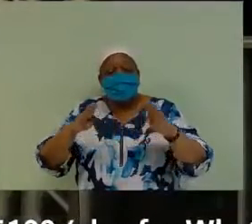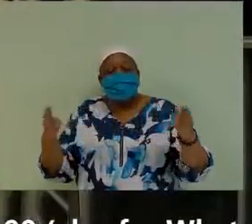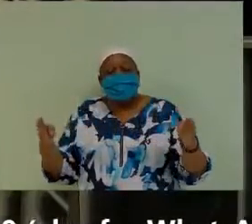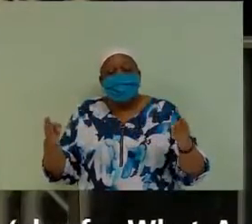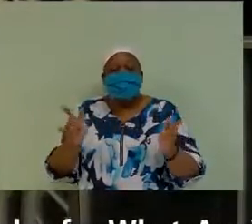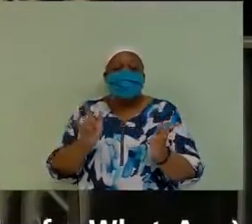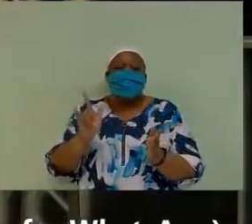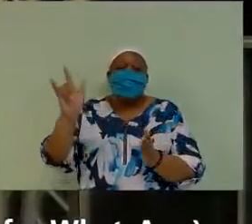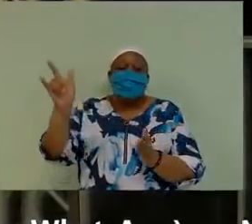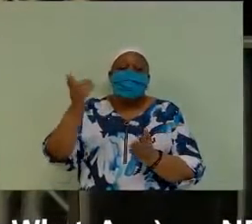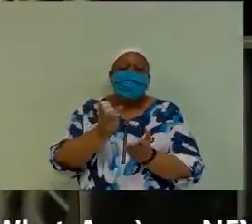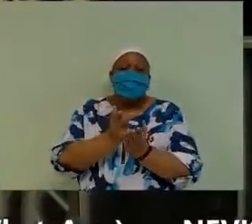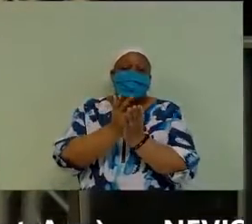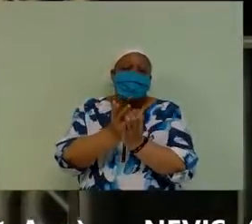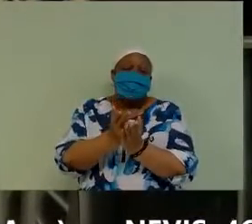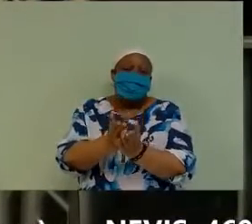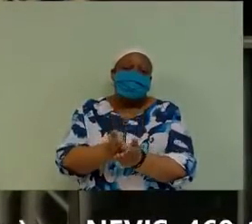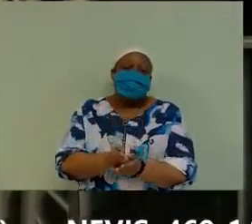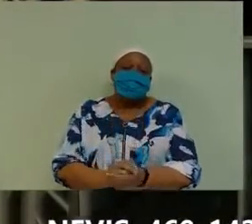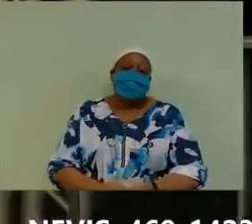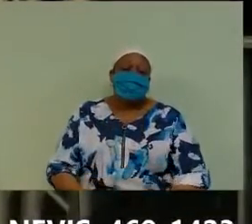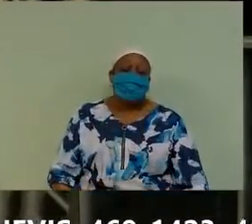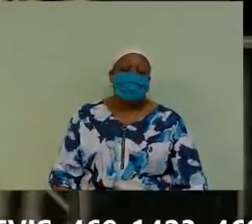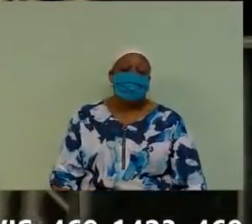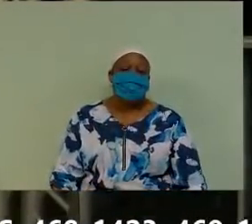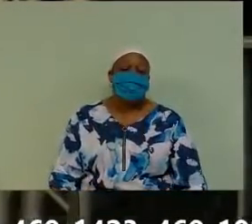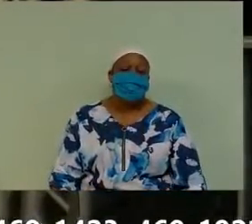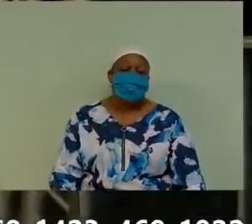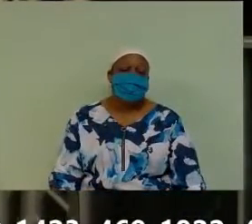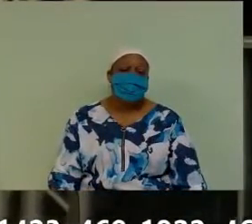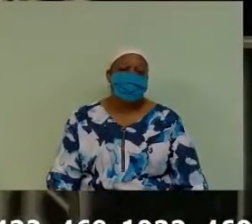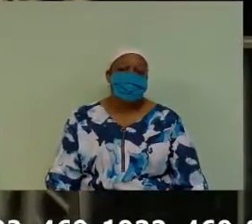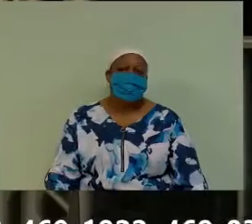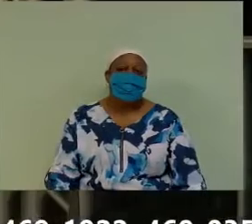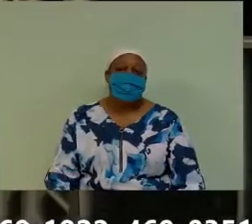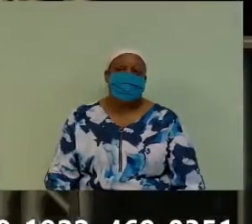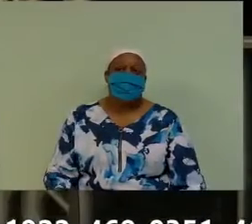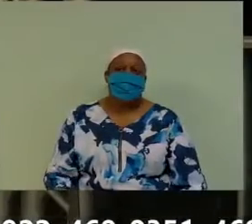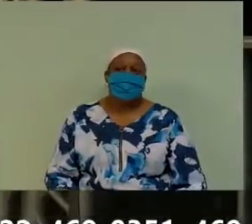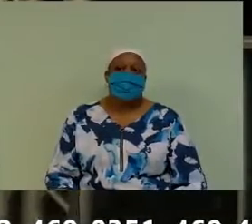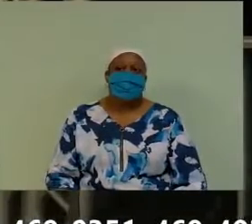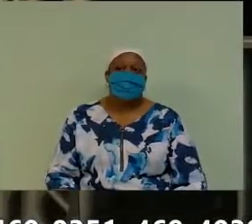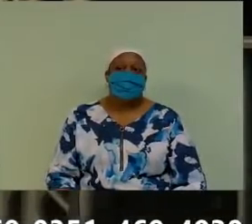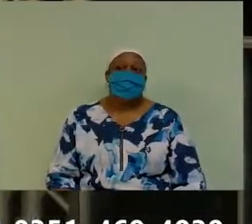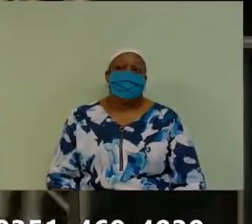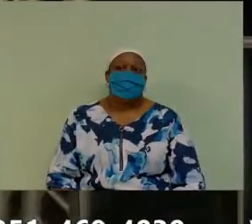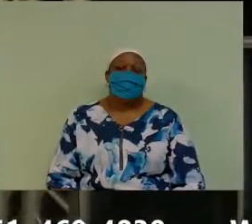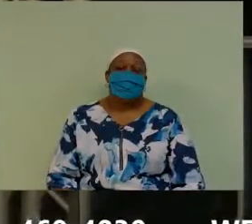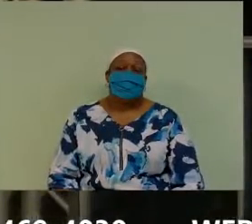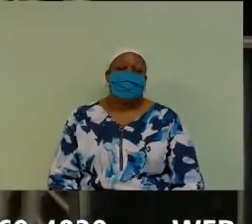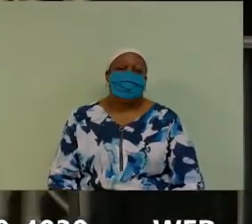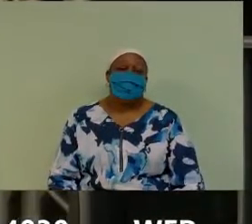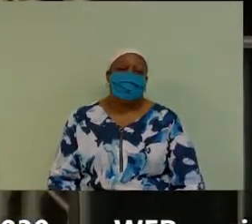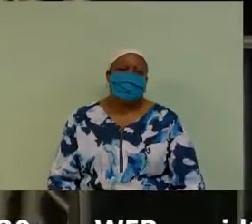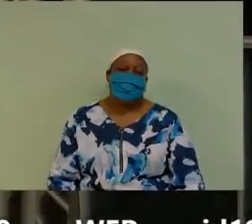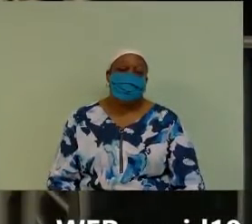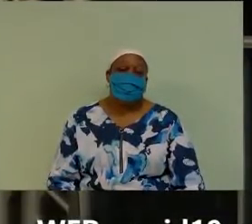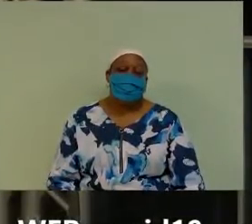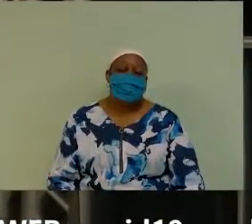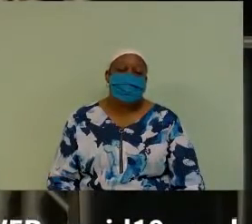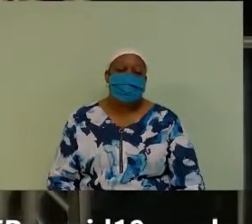Thank you very much for your response, Dr. Wilkinson. This next question